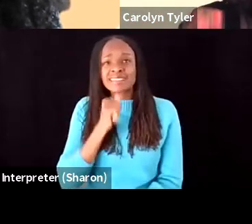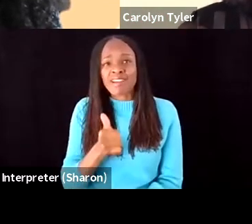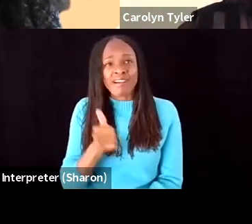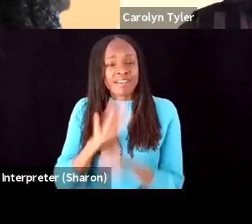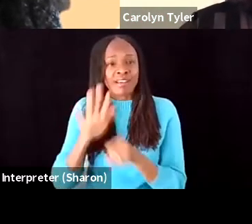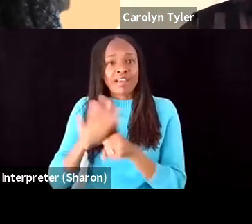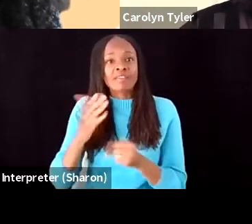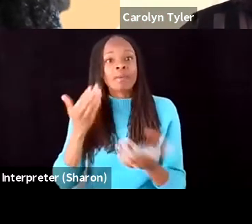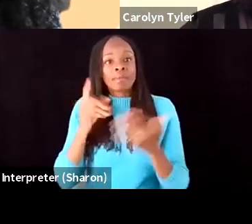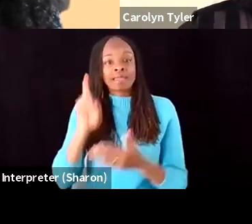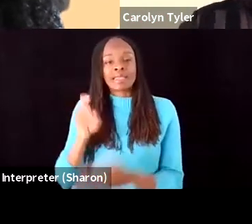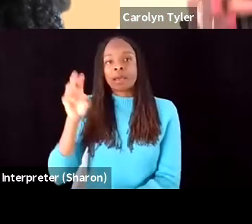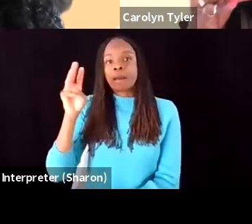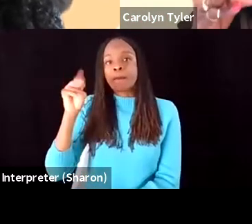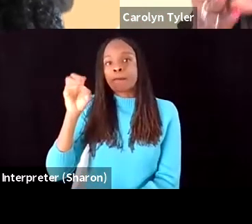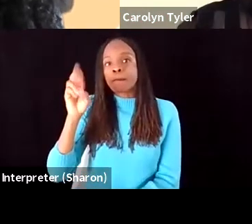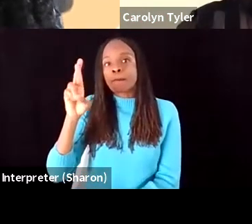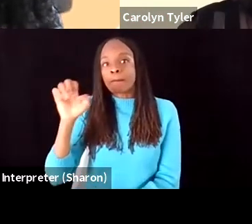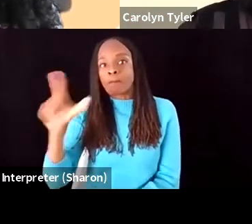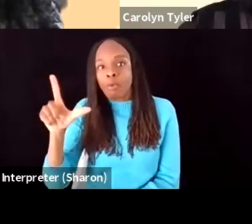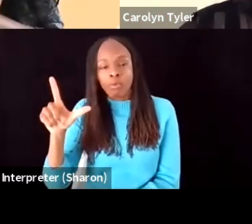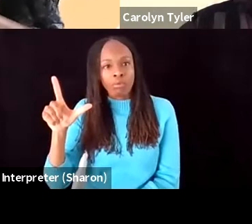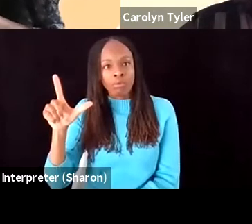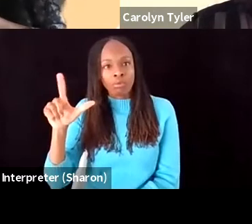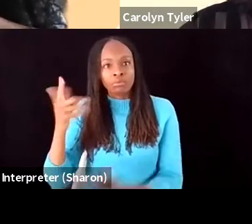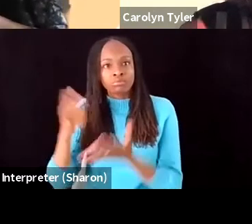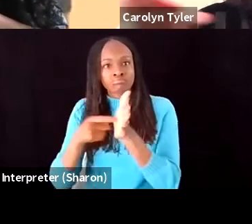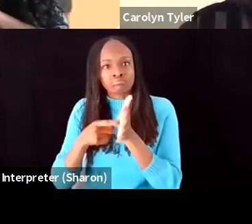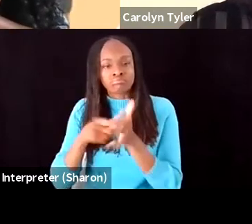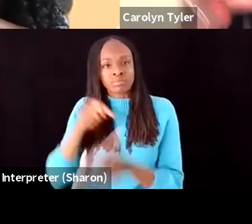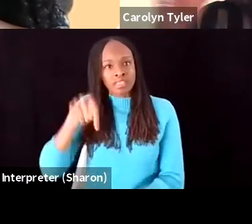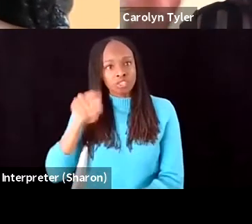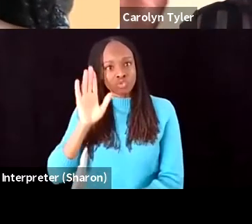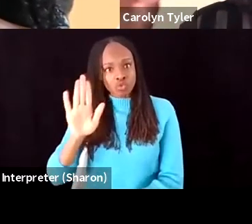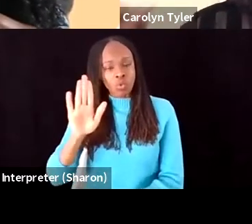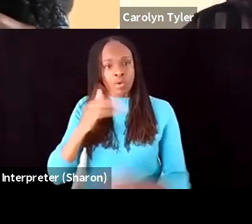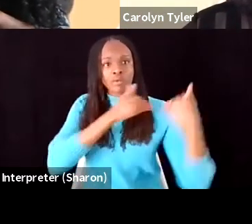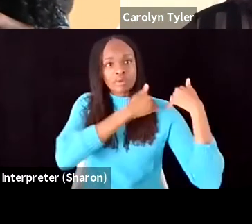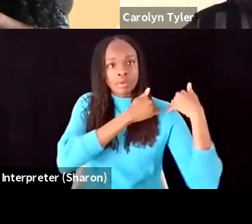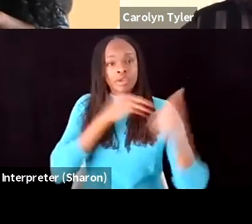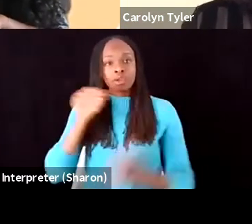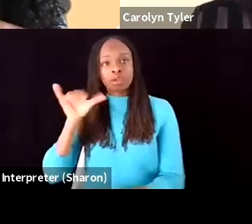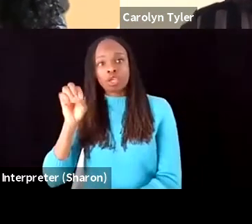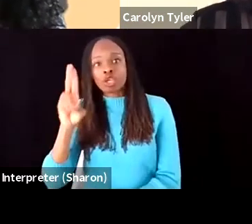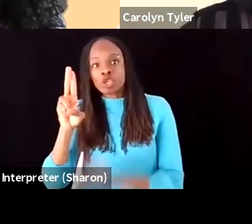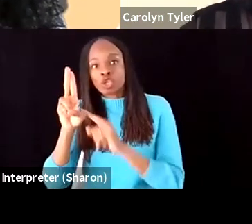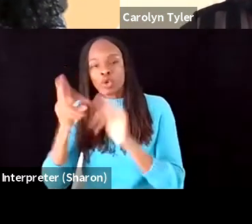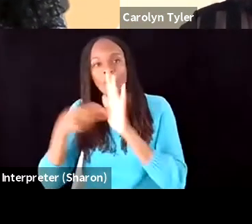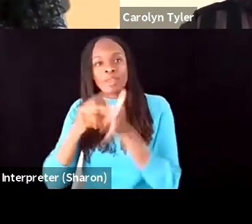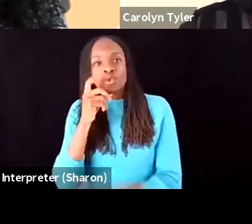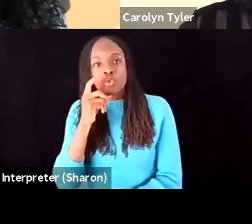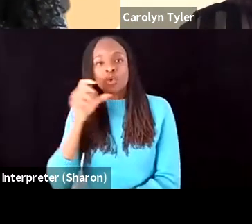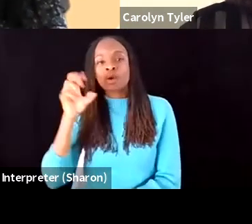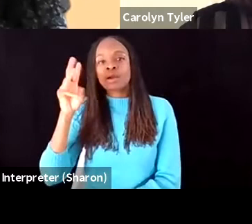need a moral imperative. This is your responsibility, you meaning the media. We are supposed to